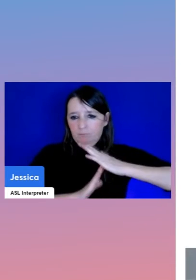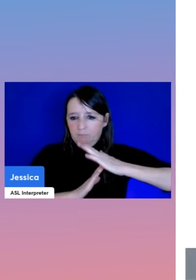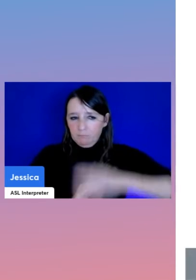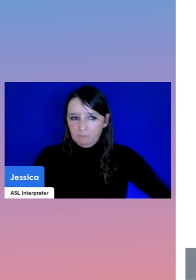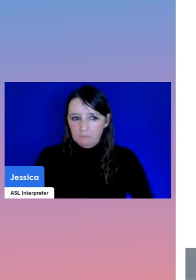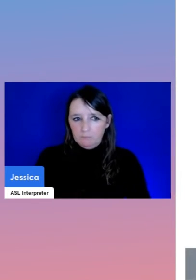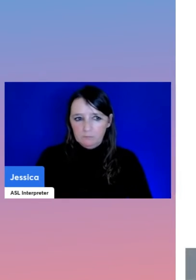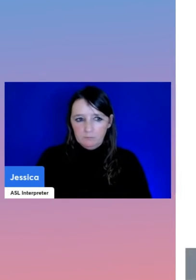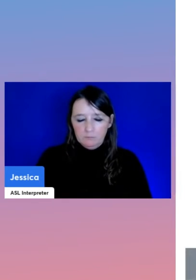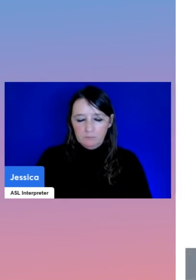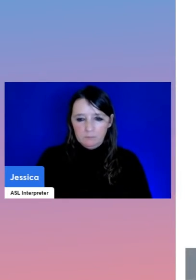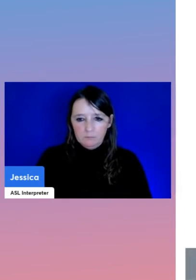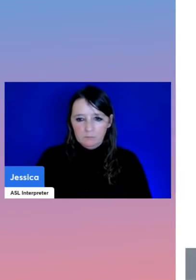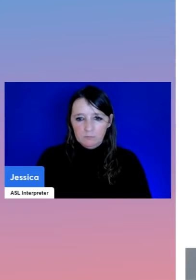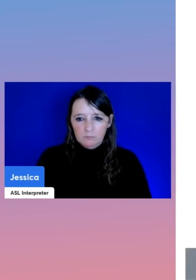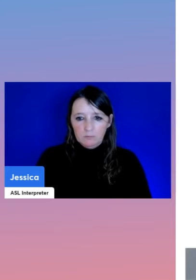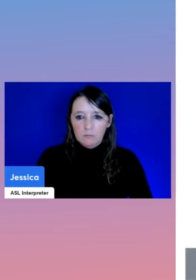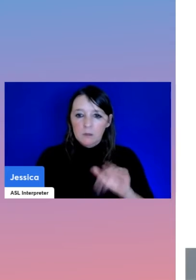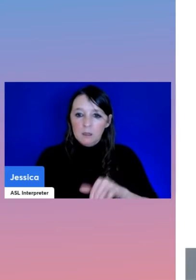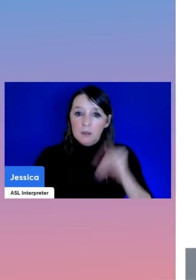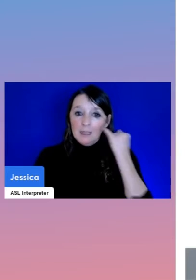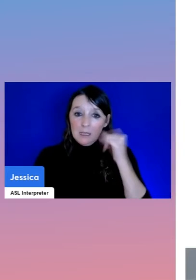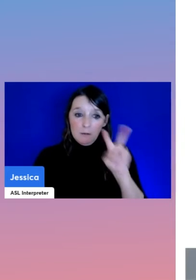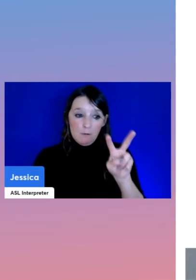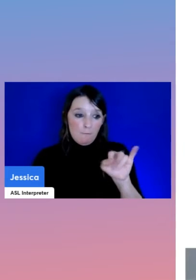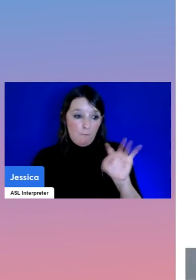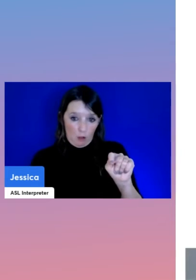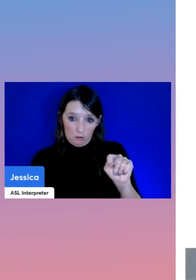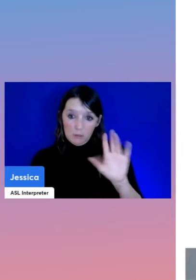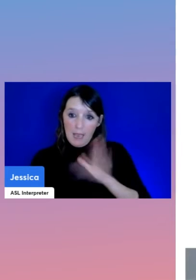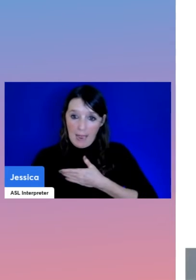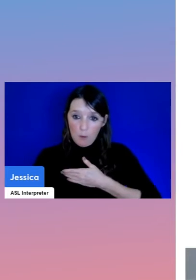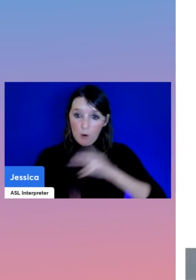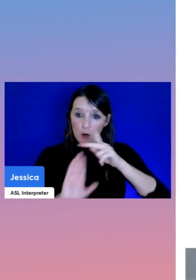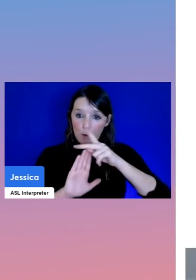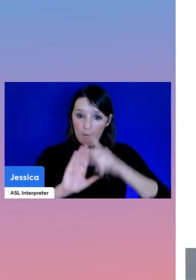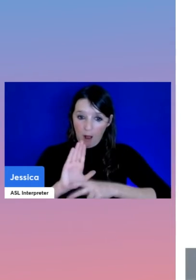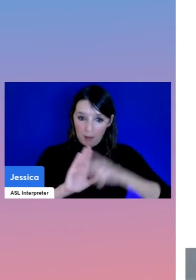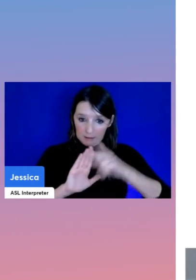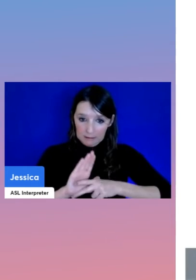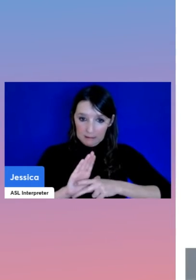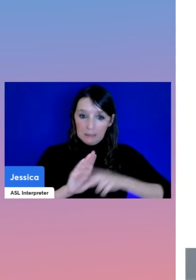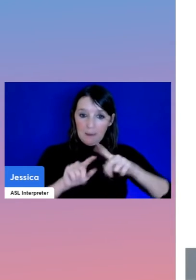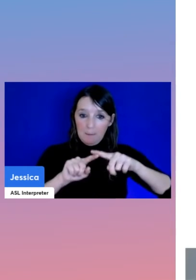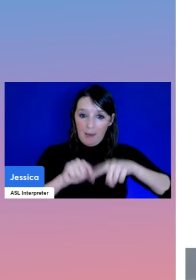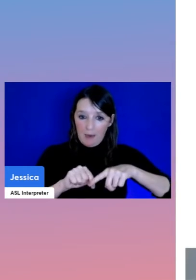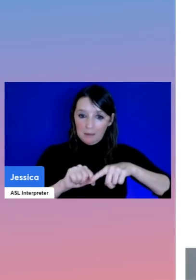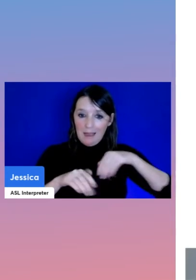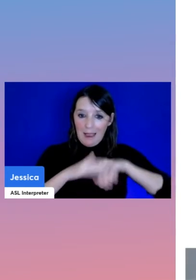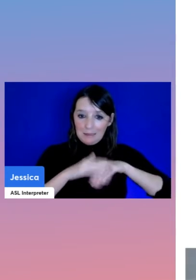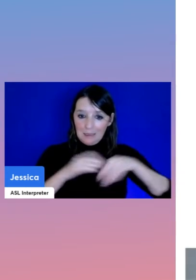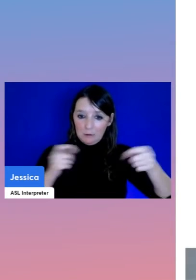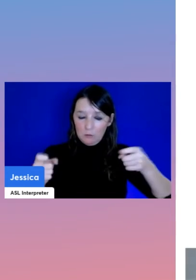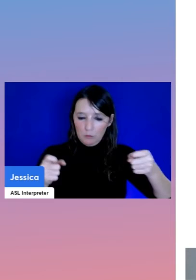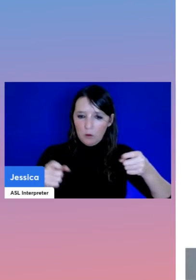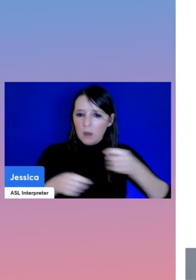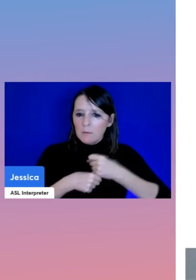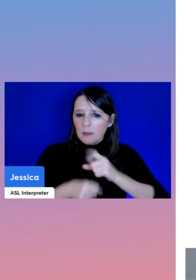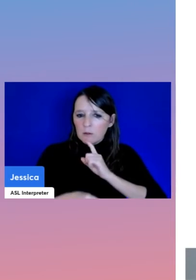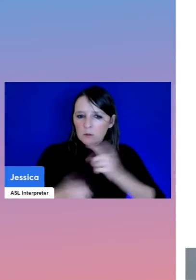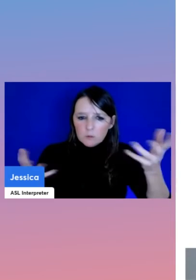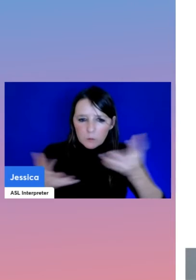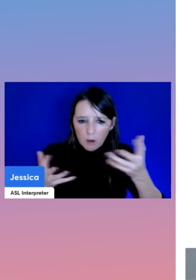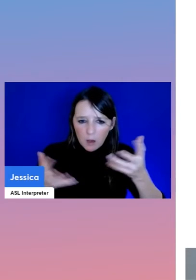The integration of Vault's policy-based access control with the Transit Secrets Engine ensures that only